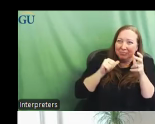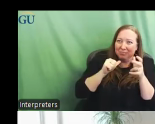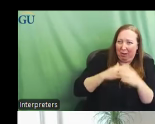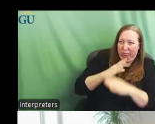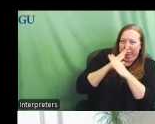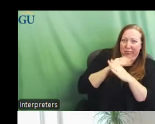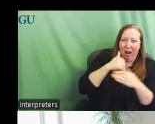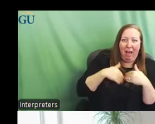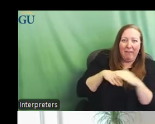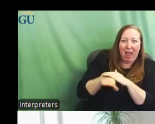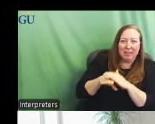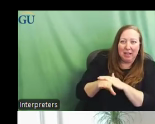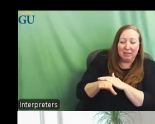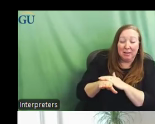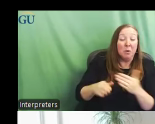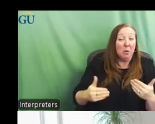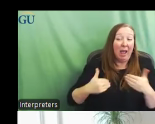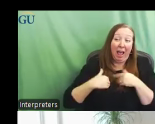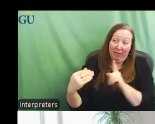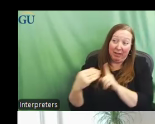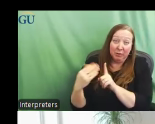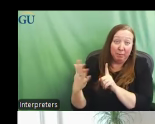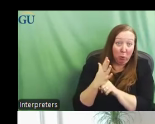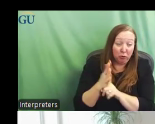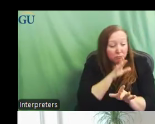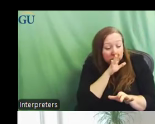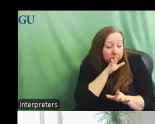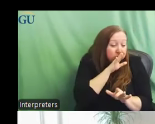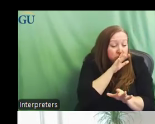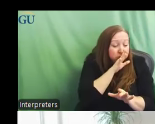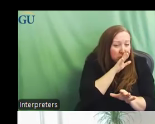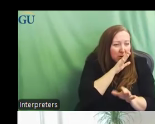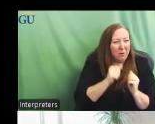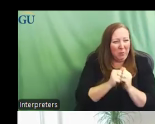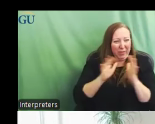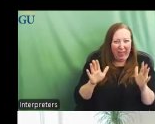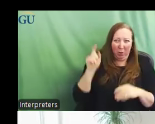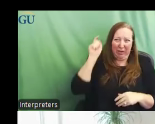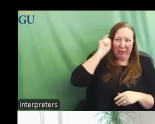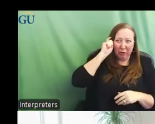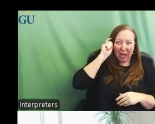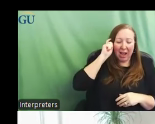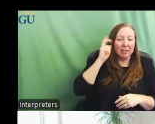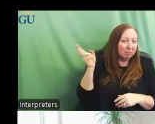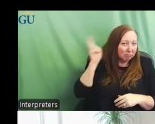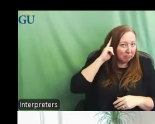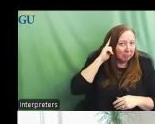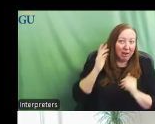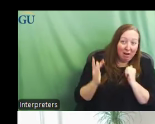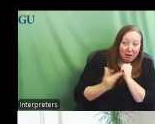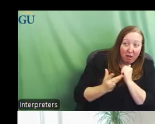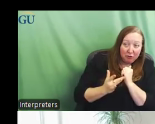but without the hearing assistive technology, they may not be accessing that language around